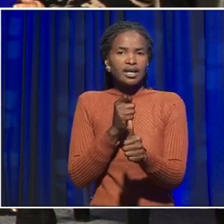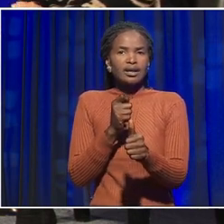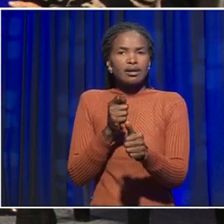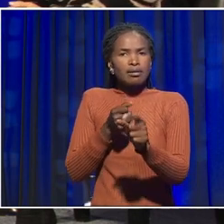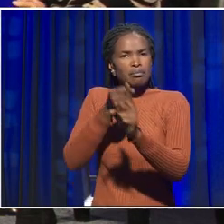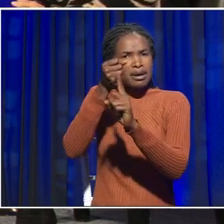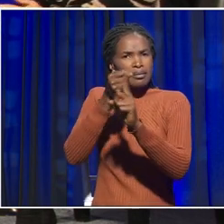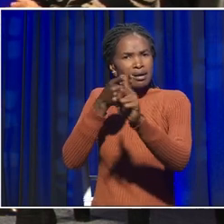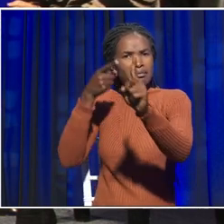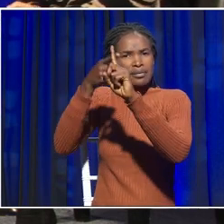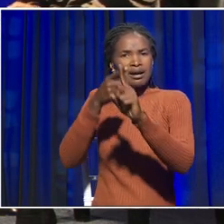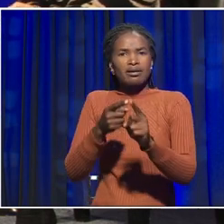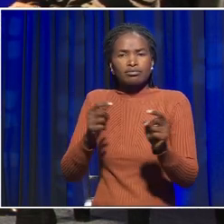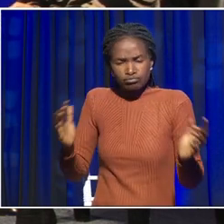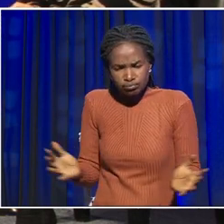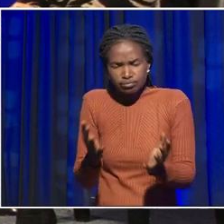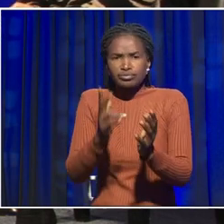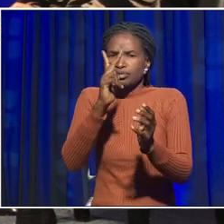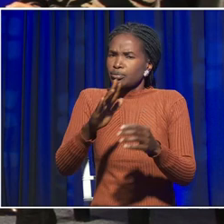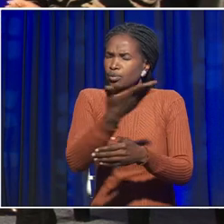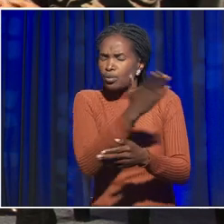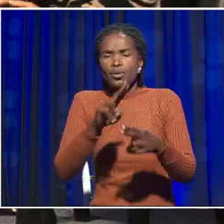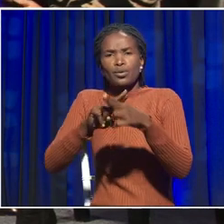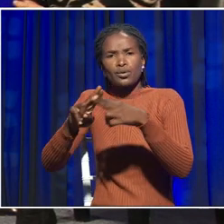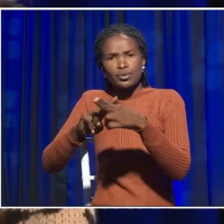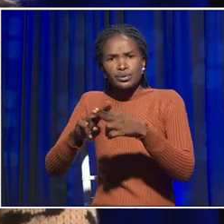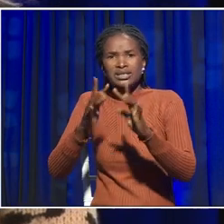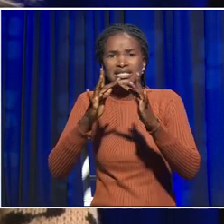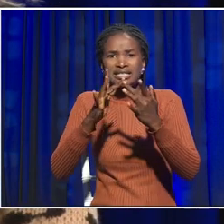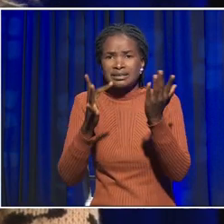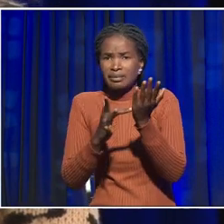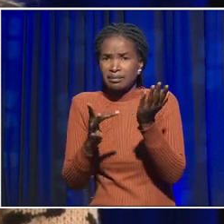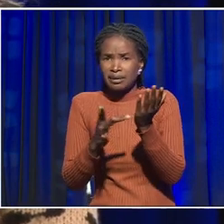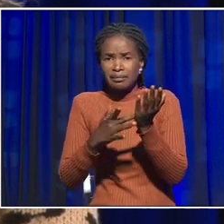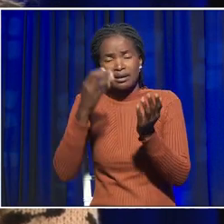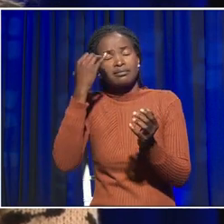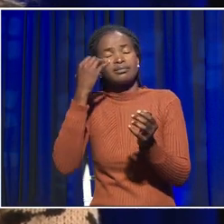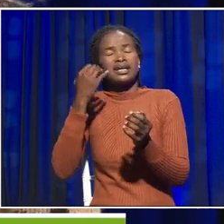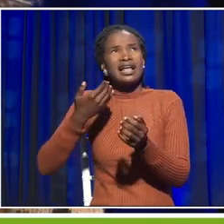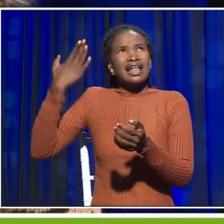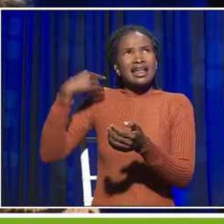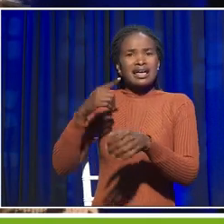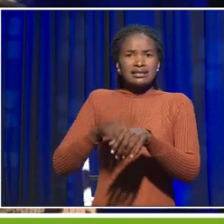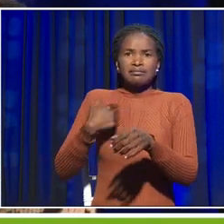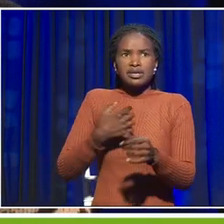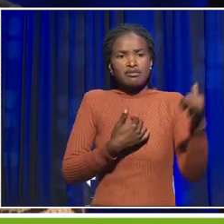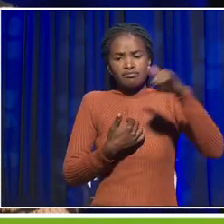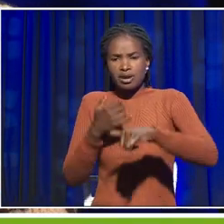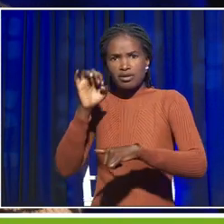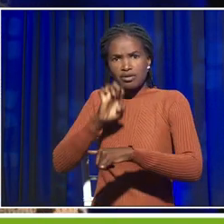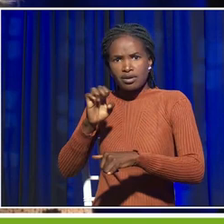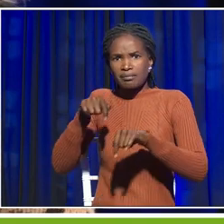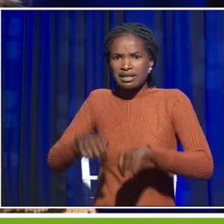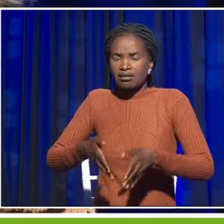digital agenda. And my background, as mentioned last time, is I come from Europe, but I'm an